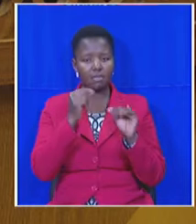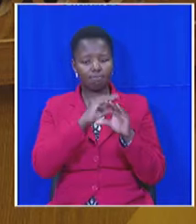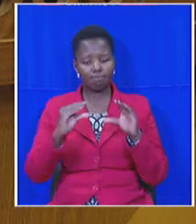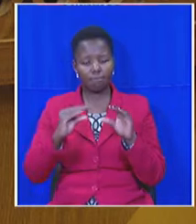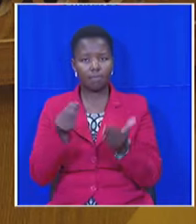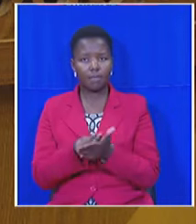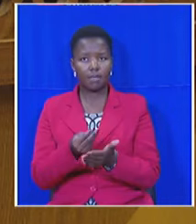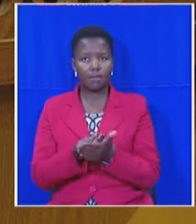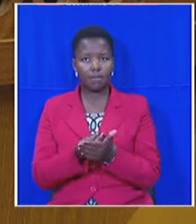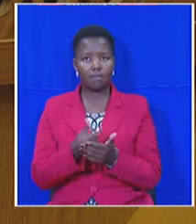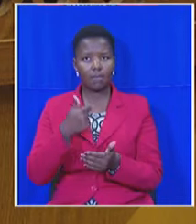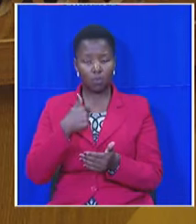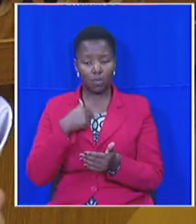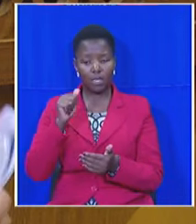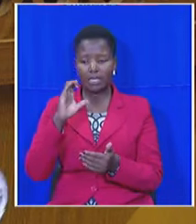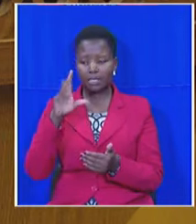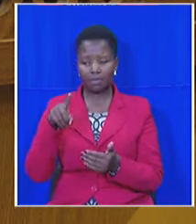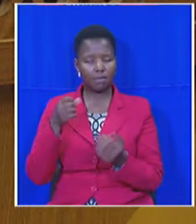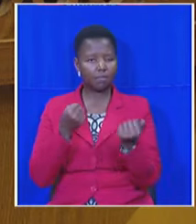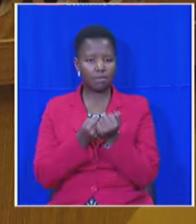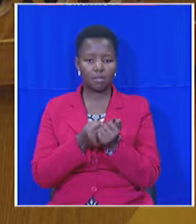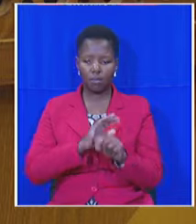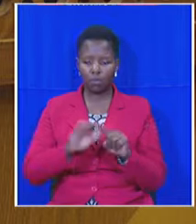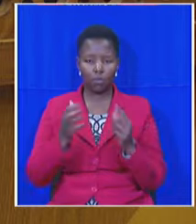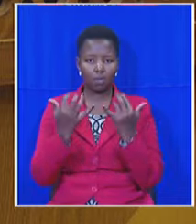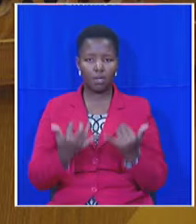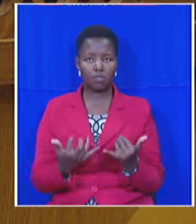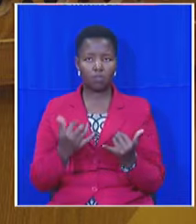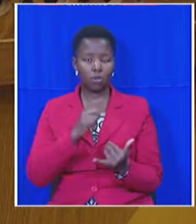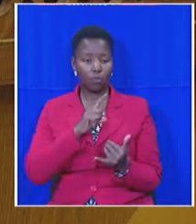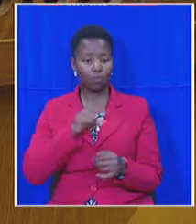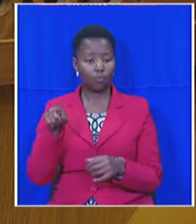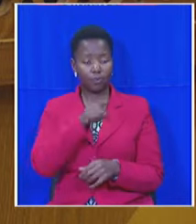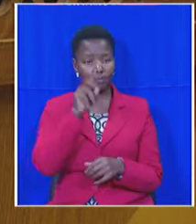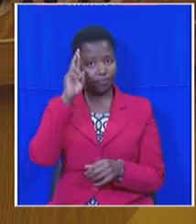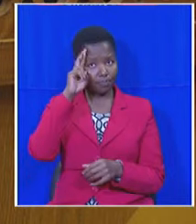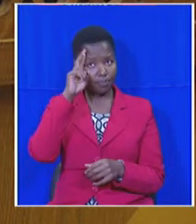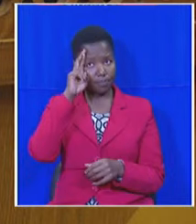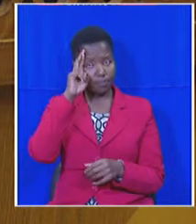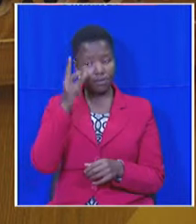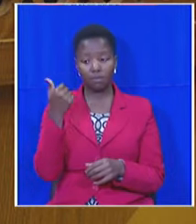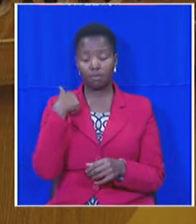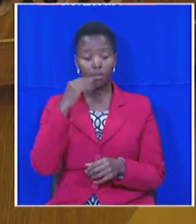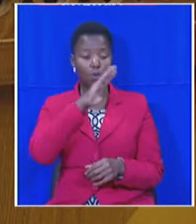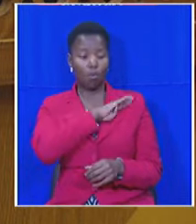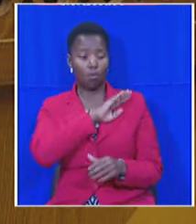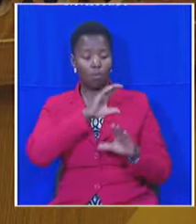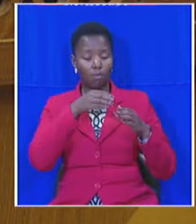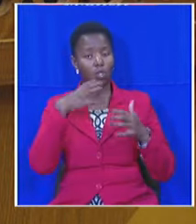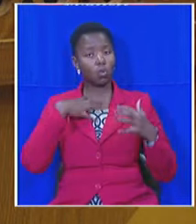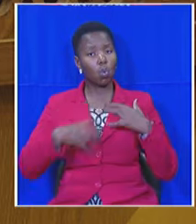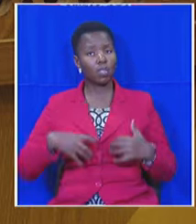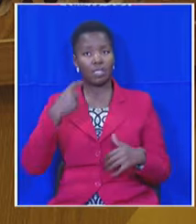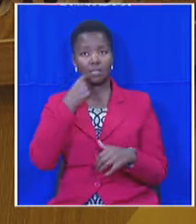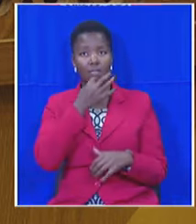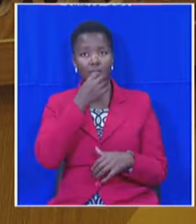The ACDP will regrettably not support this vote because remember what the soldiers have said. They've said ours is